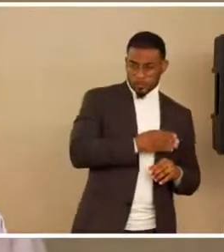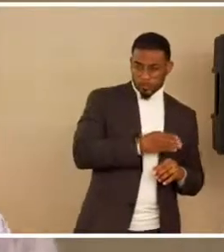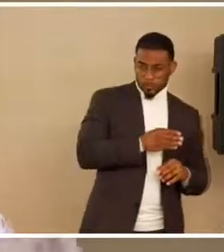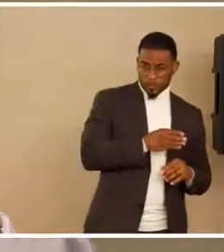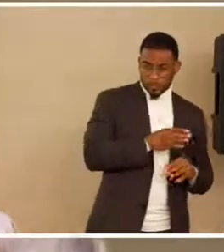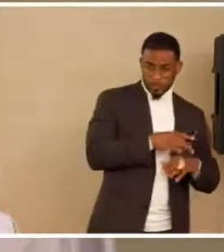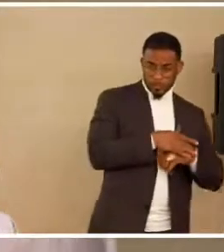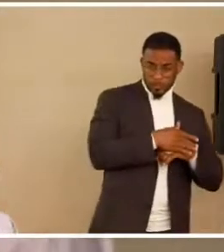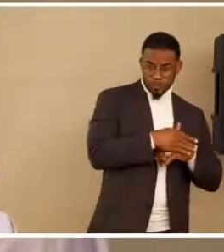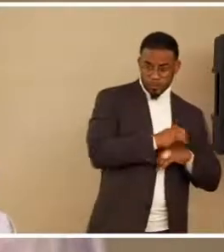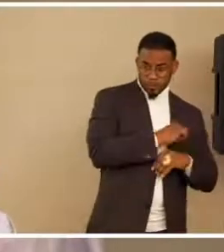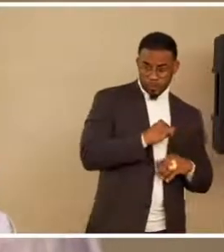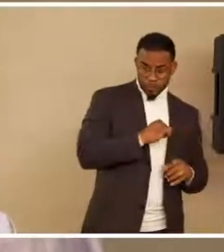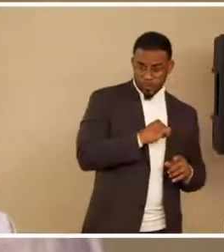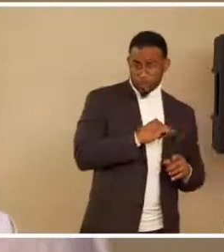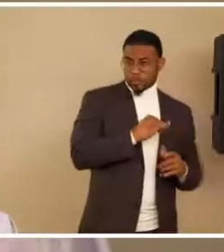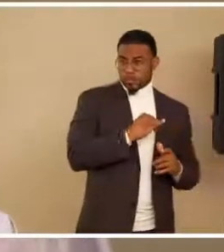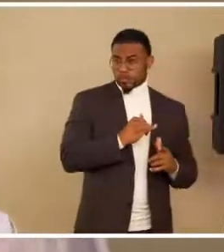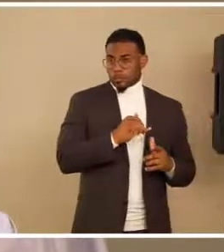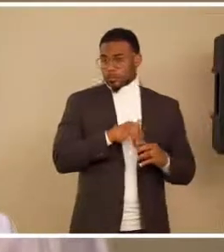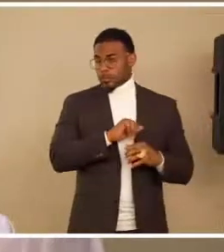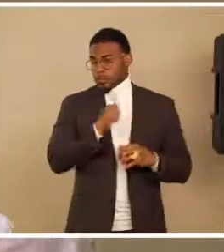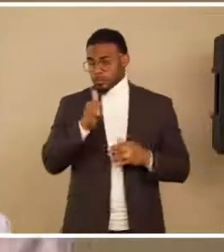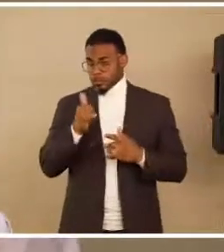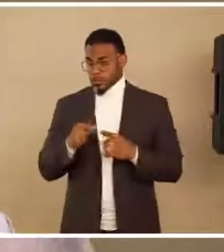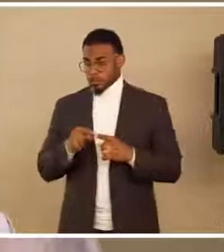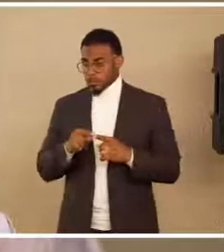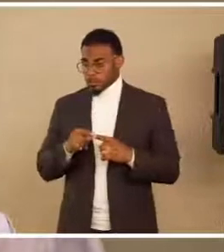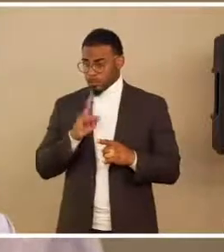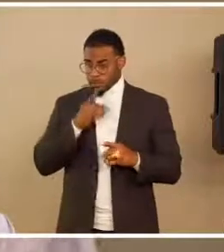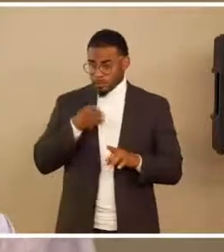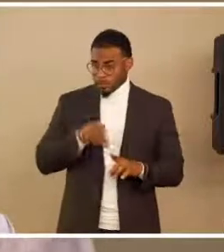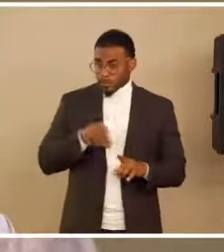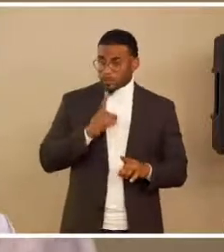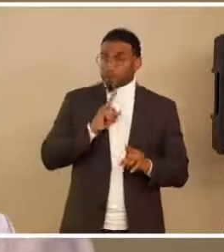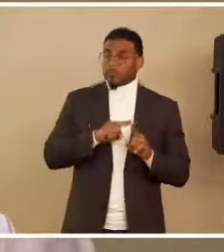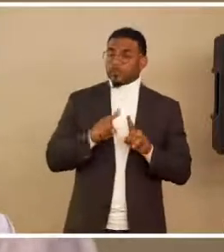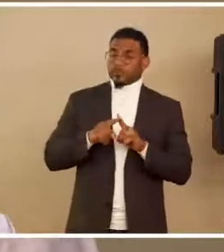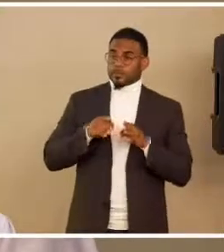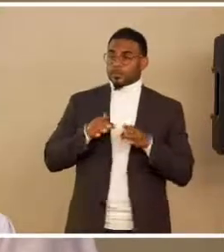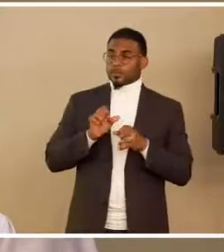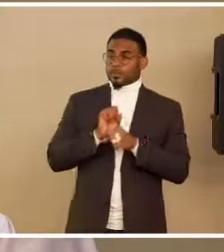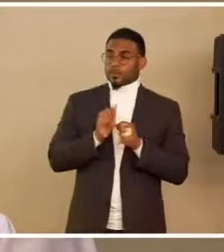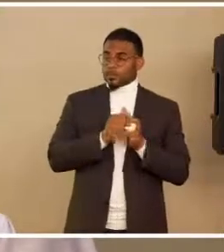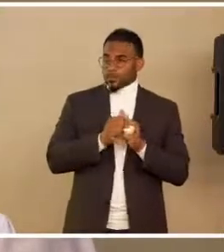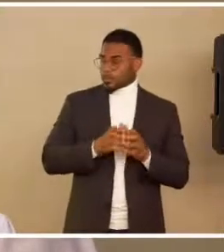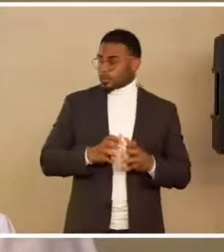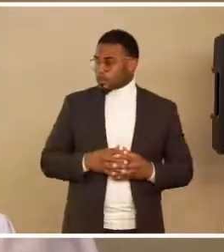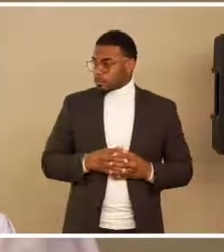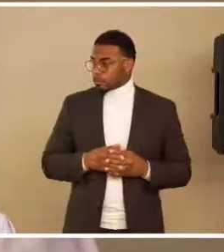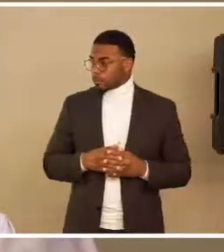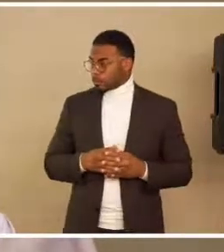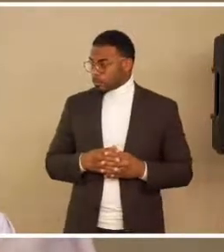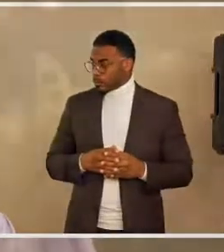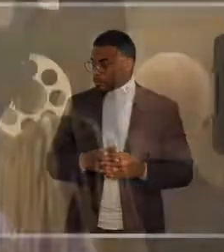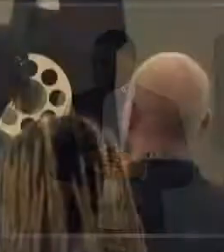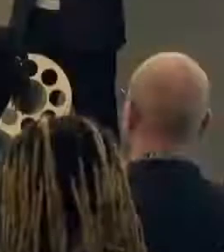the Atlantic or in the other to be there, is also a way to work together.